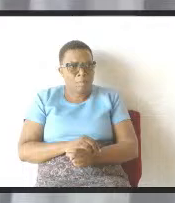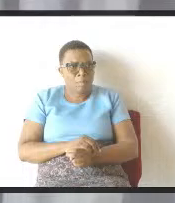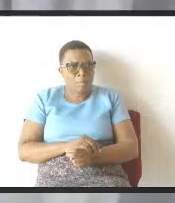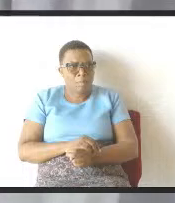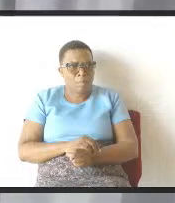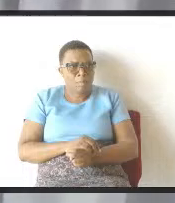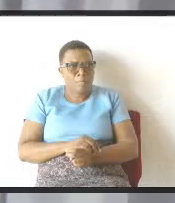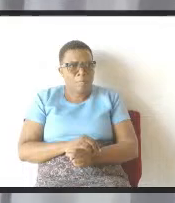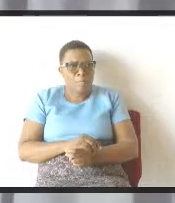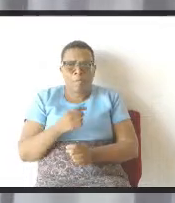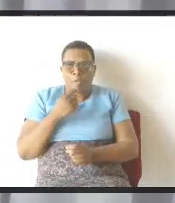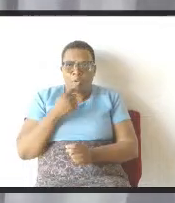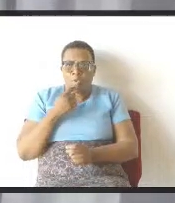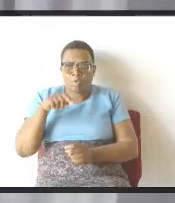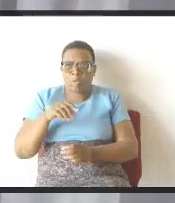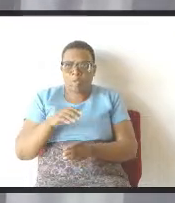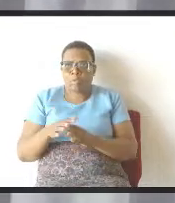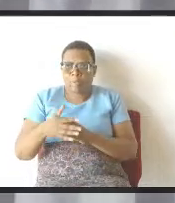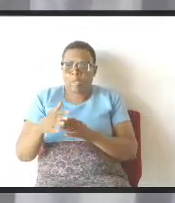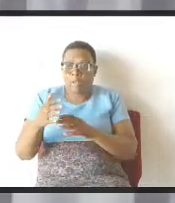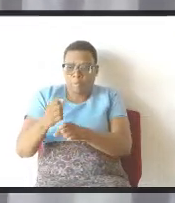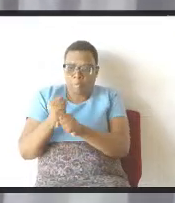You would say in Jamaican, you have to hang tough.